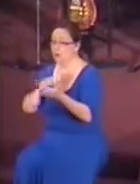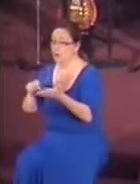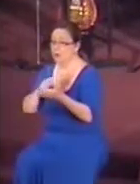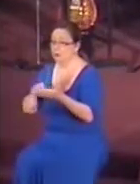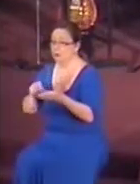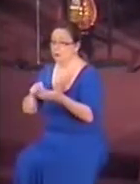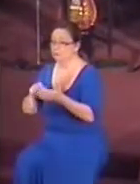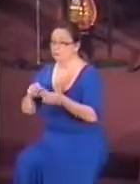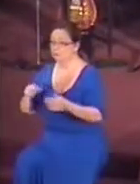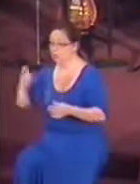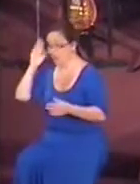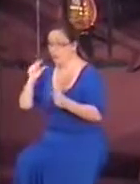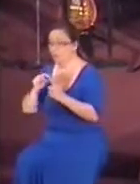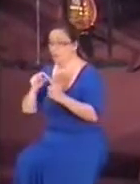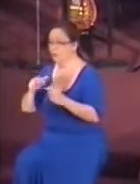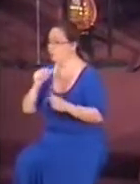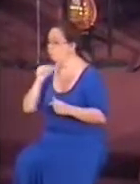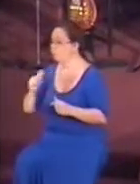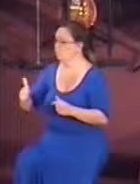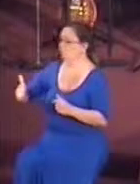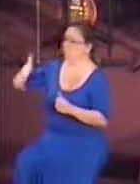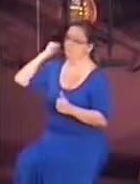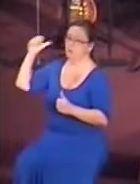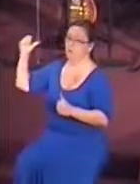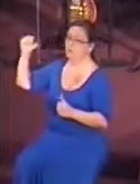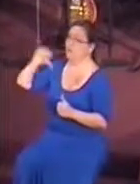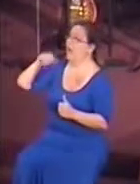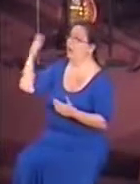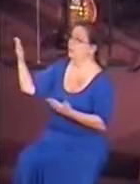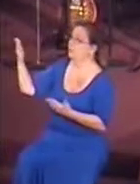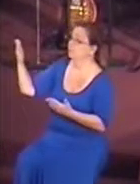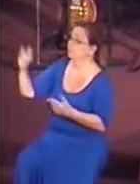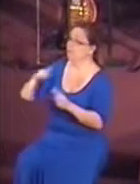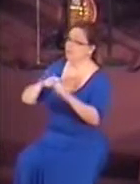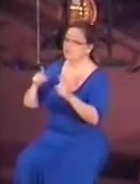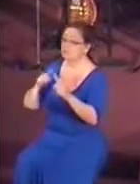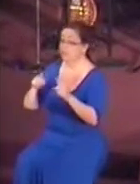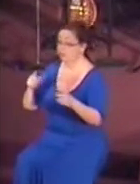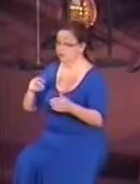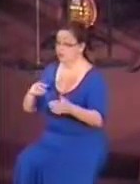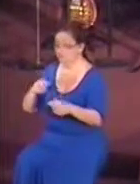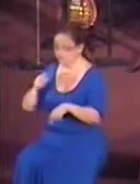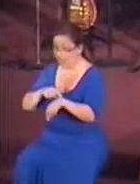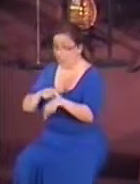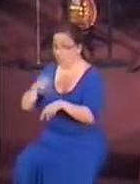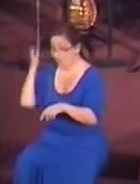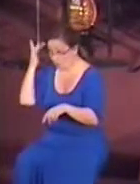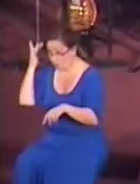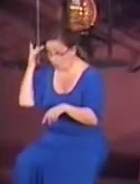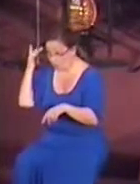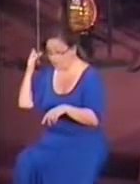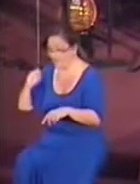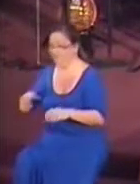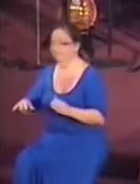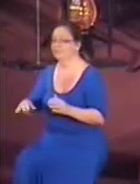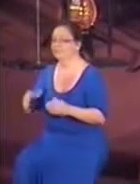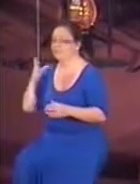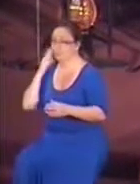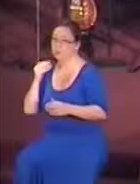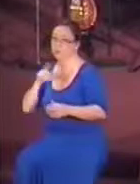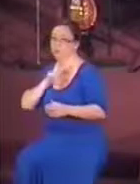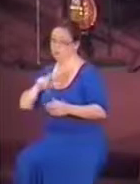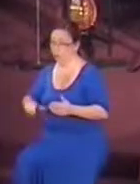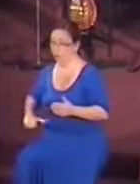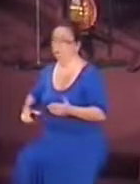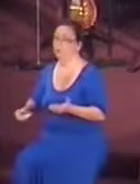absolutely refused to deny him on independent, separate accounts because they encountered the risen Lord. They